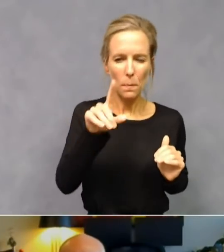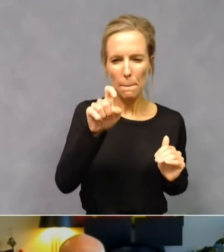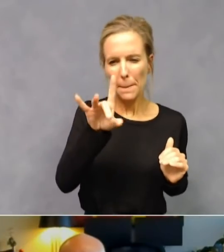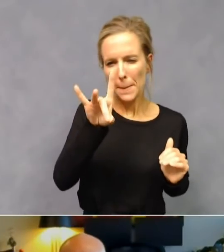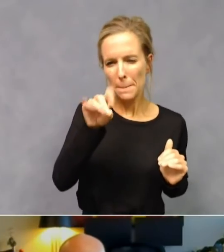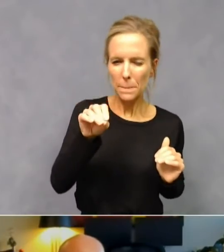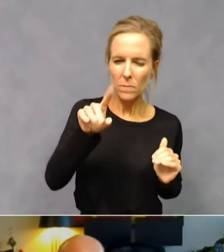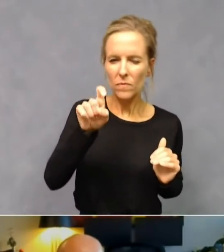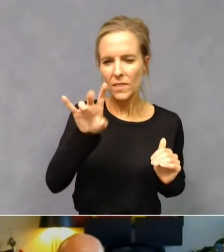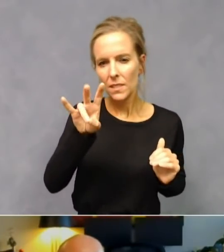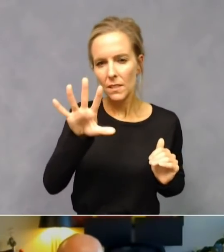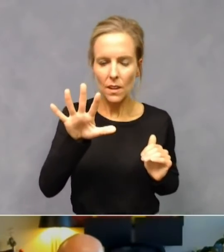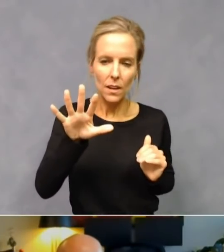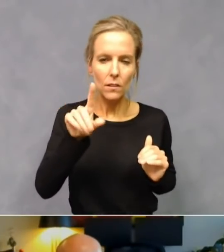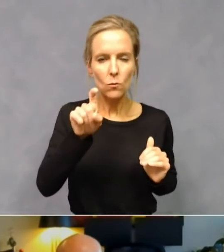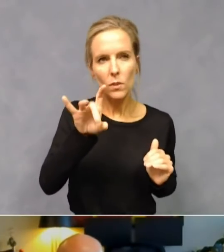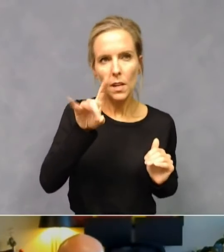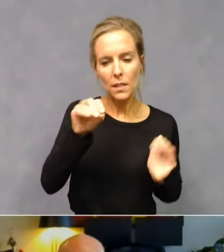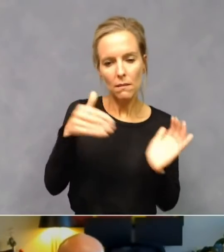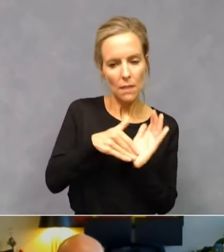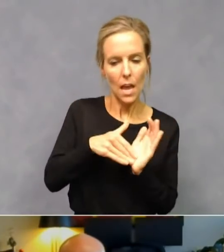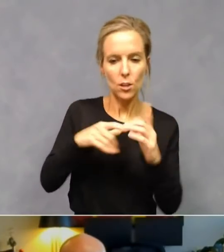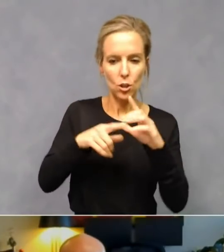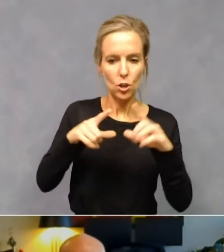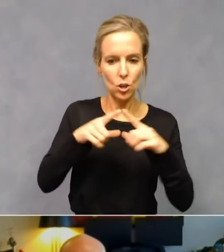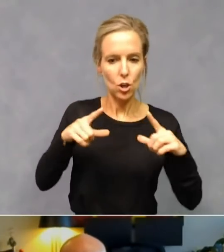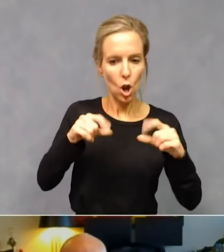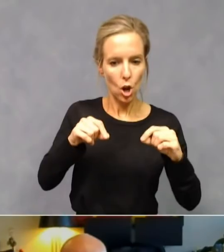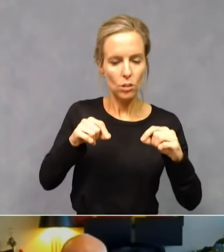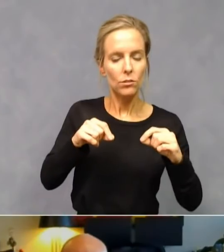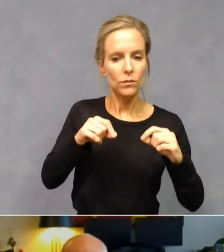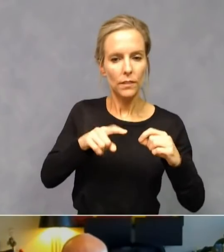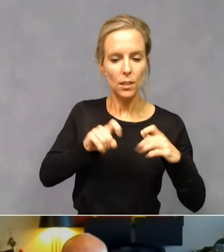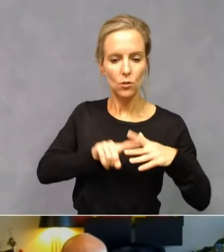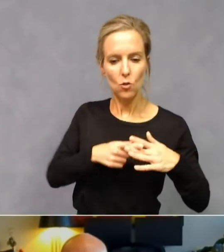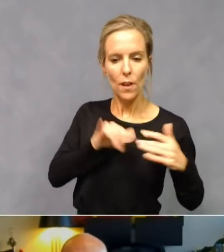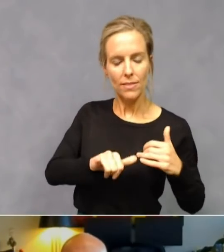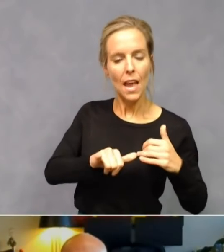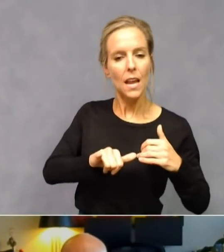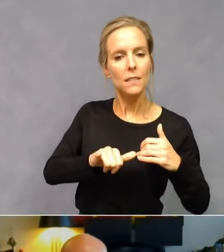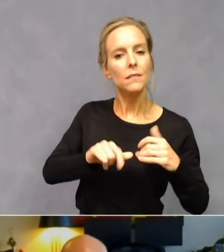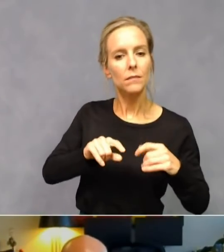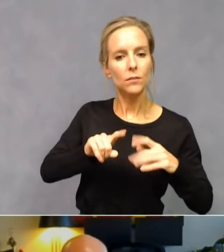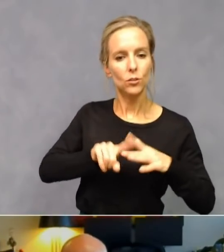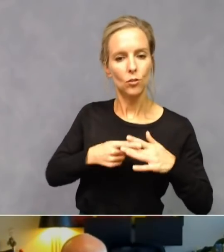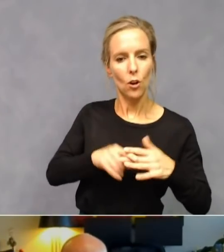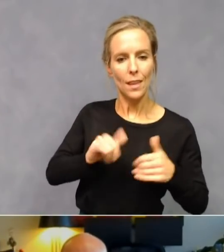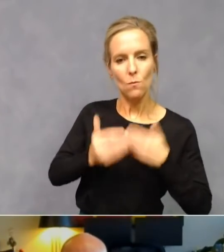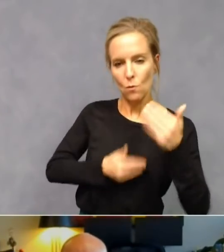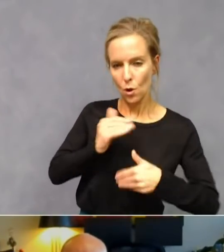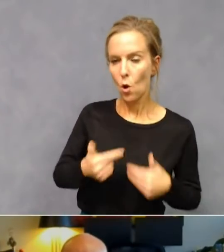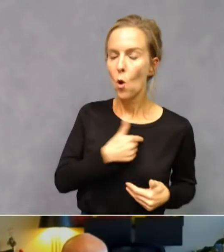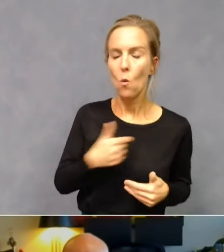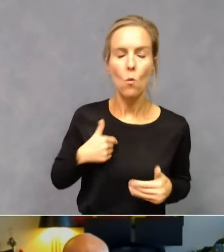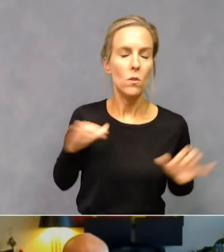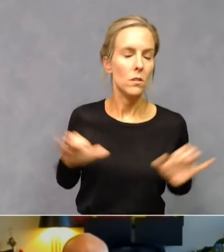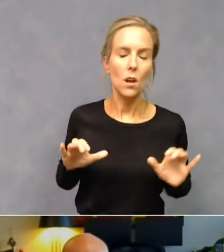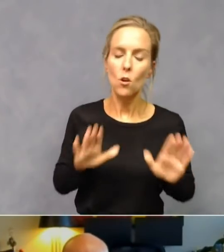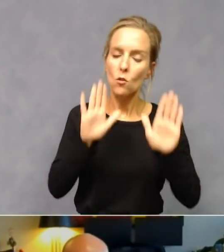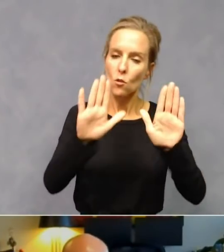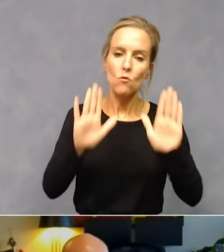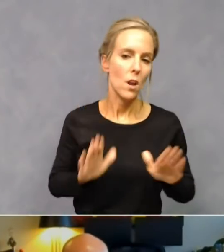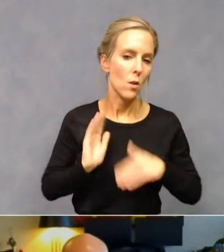175,000, 180 cards to begin that distribution process, but we have made great progress since